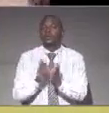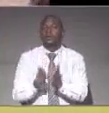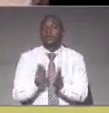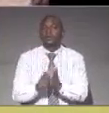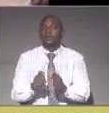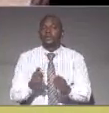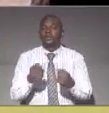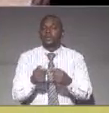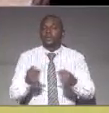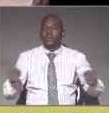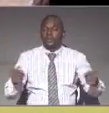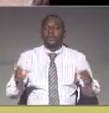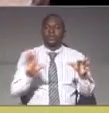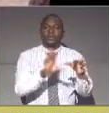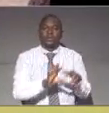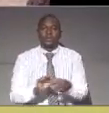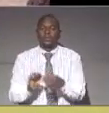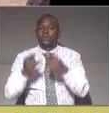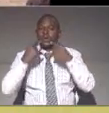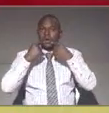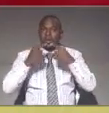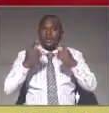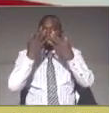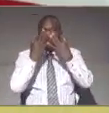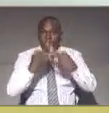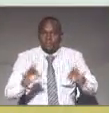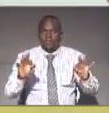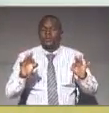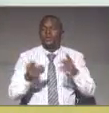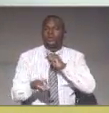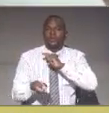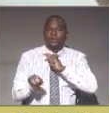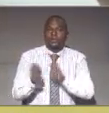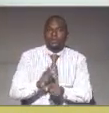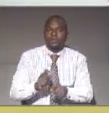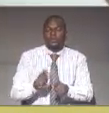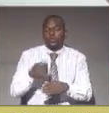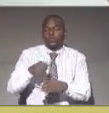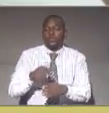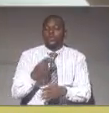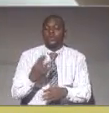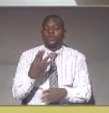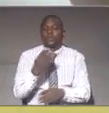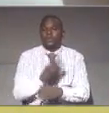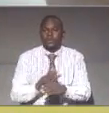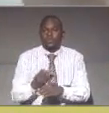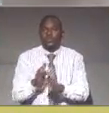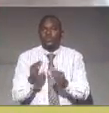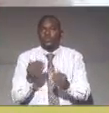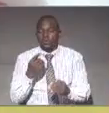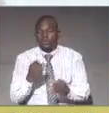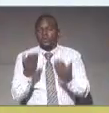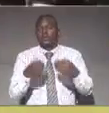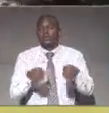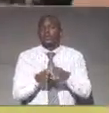the opposition alliance, the Declaration of Freedom and Change Forces. Within 24 hours, the sides had agreed on